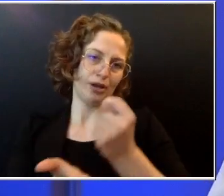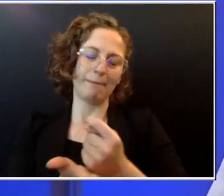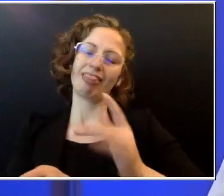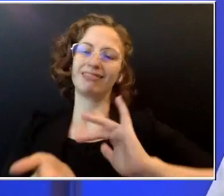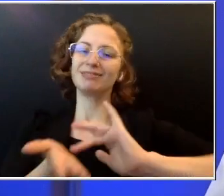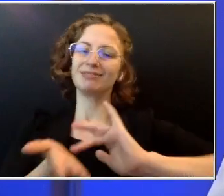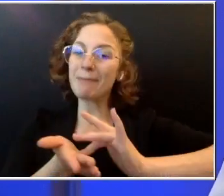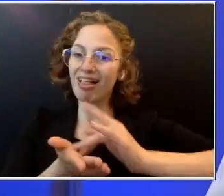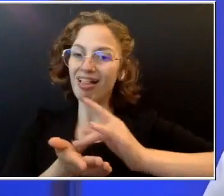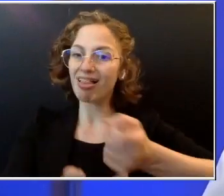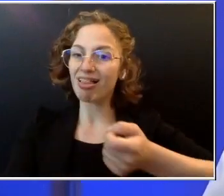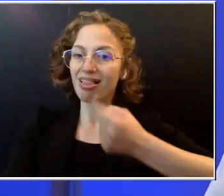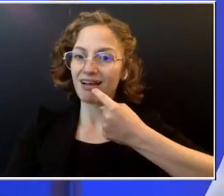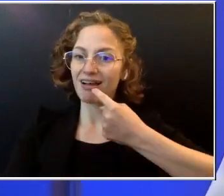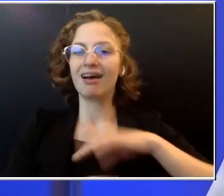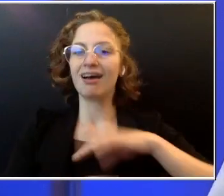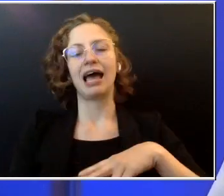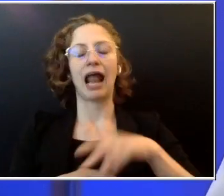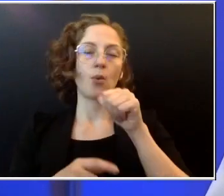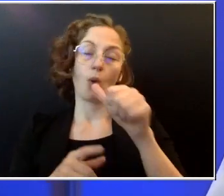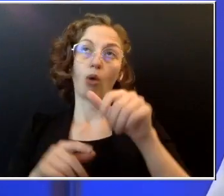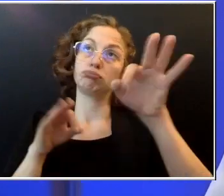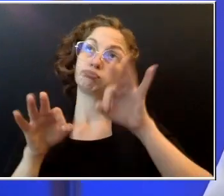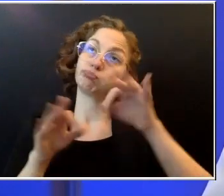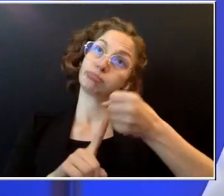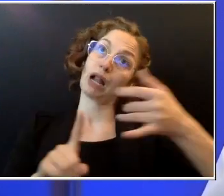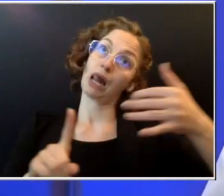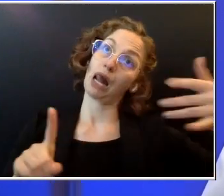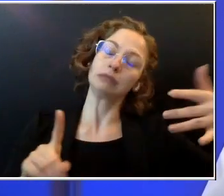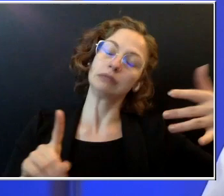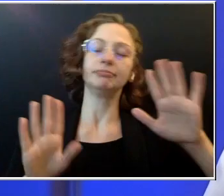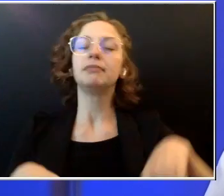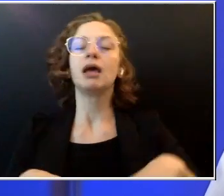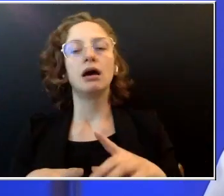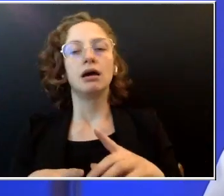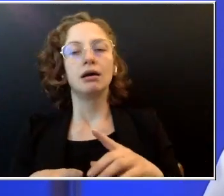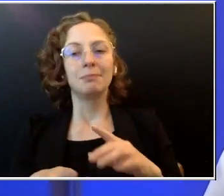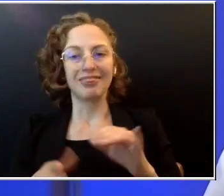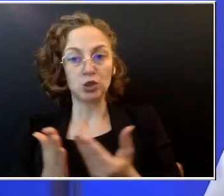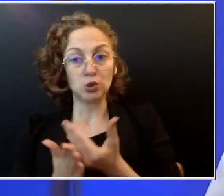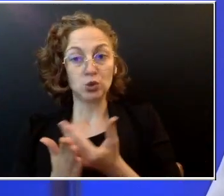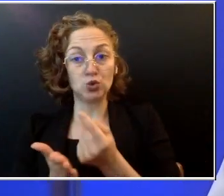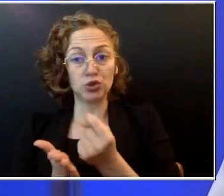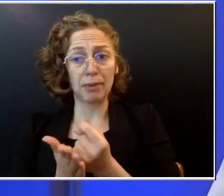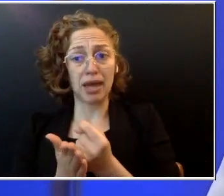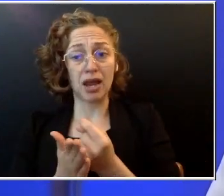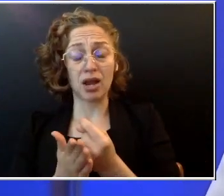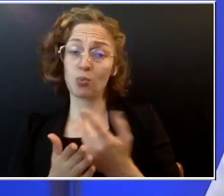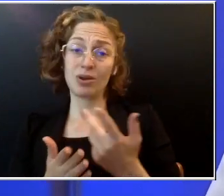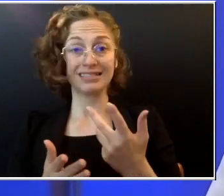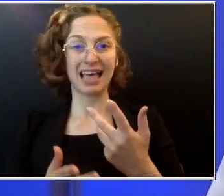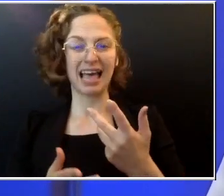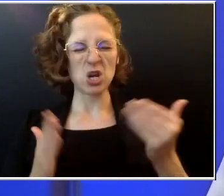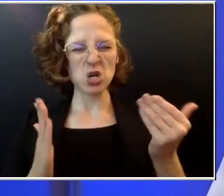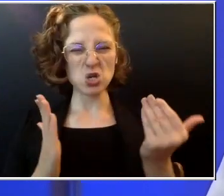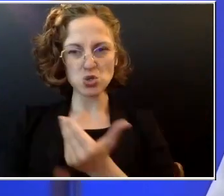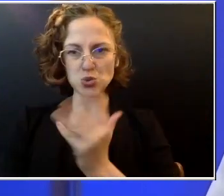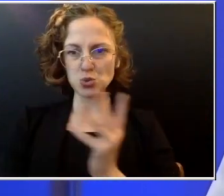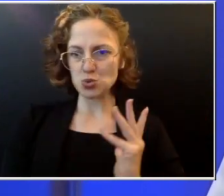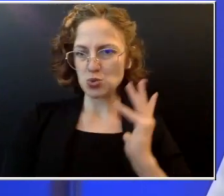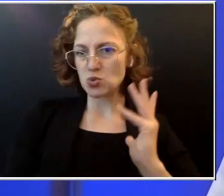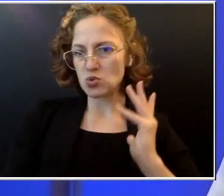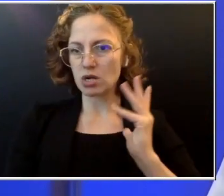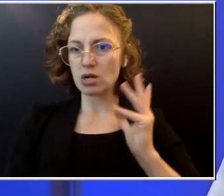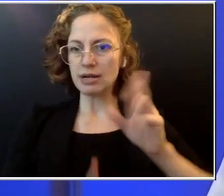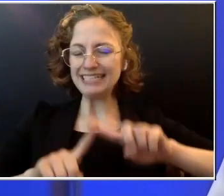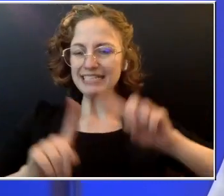that, it was something new and edgy and different, and Tim was willing to try it. He's like, okay, I've got a